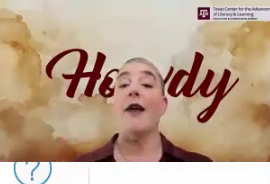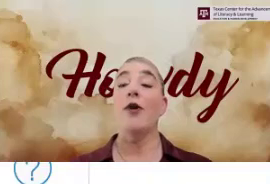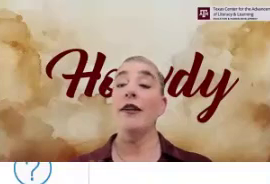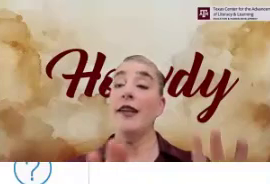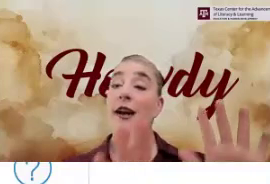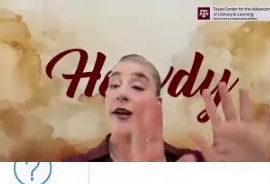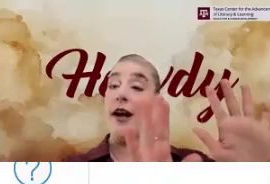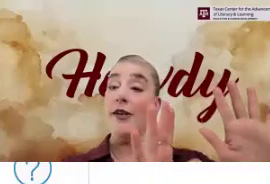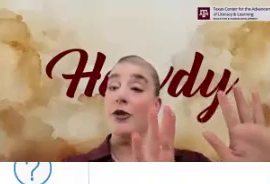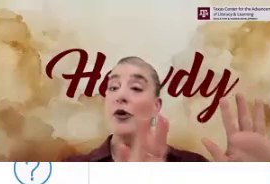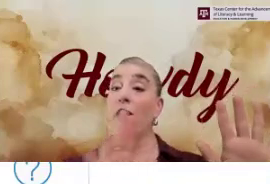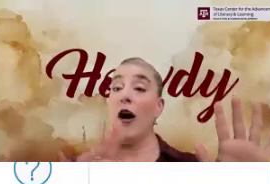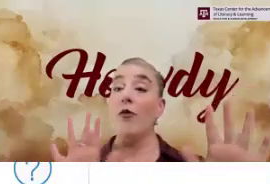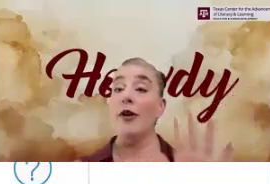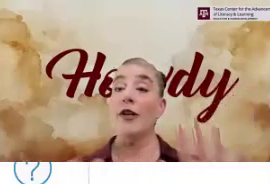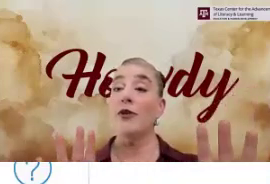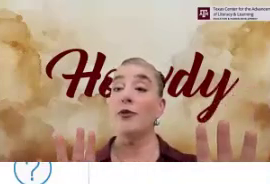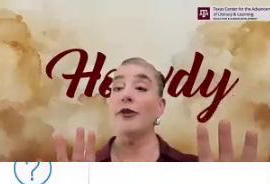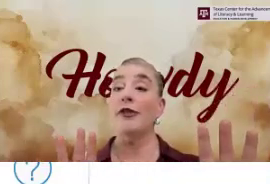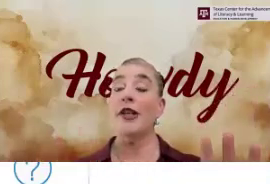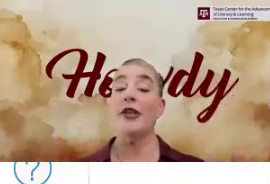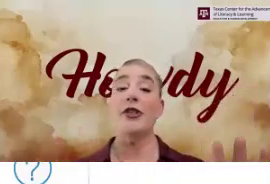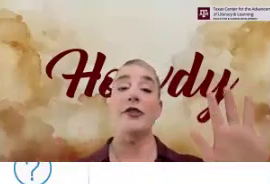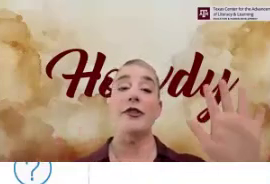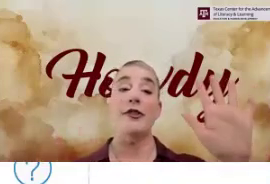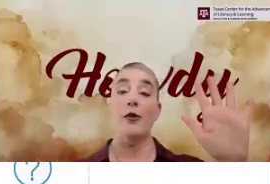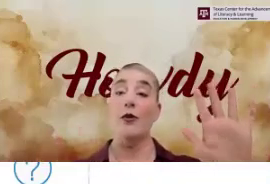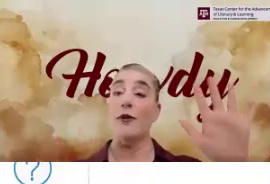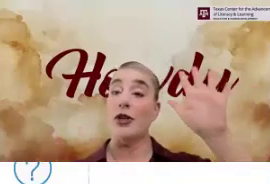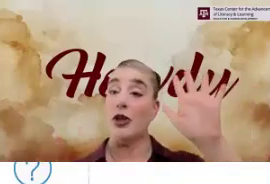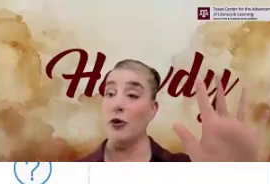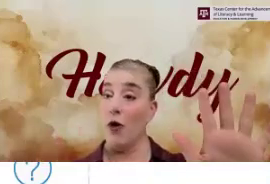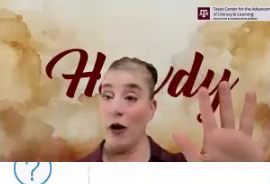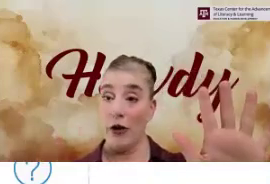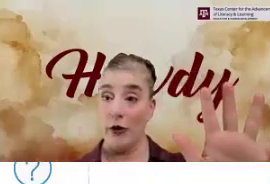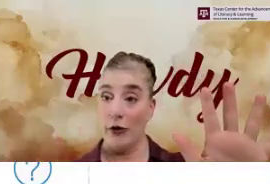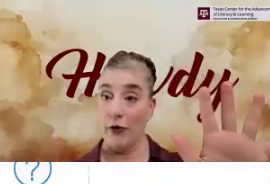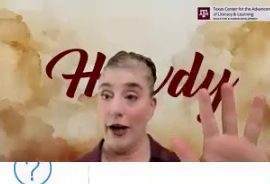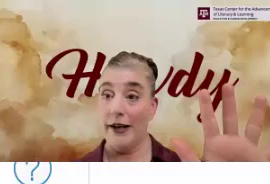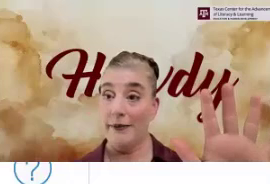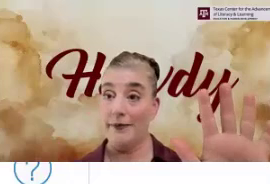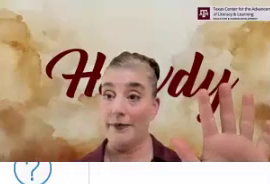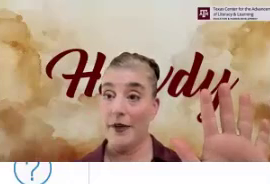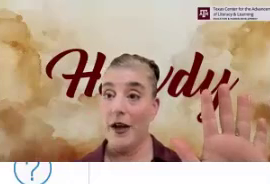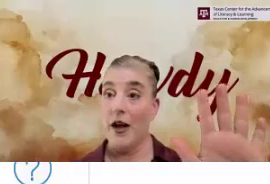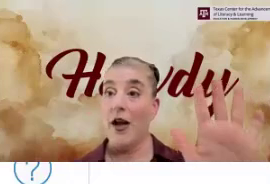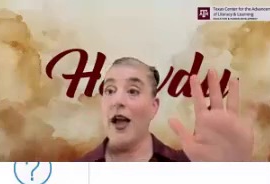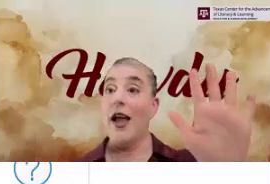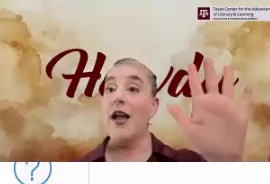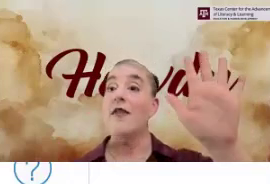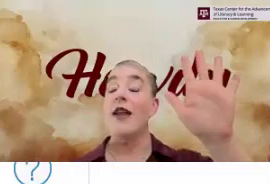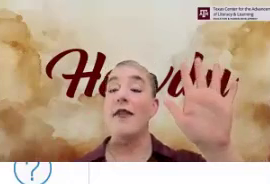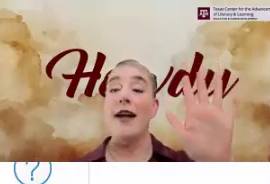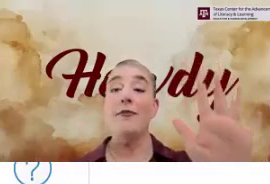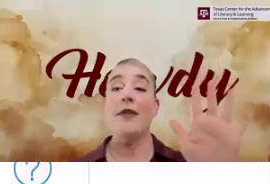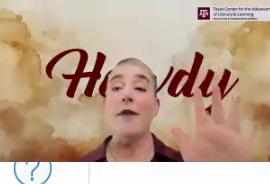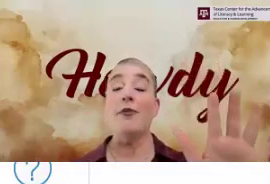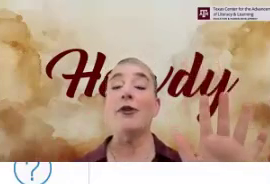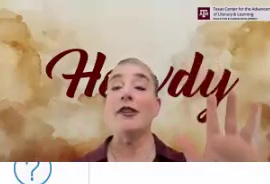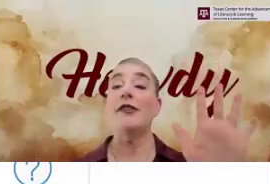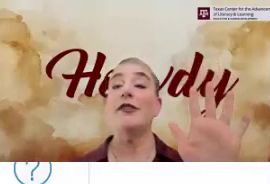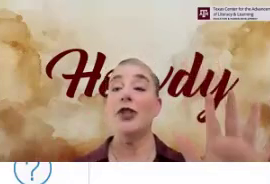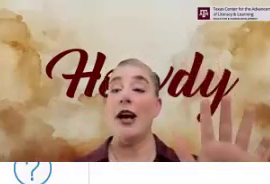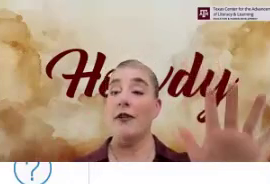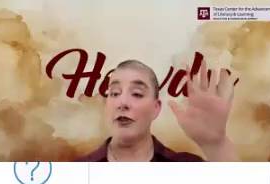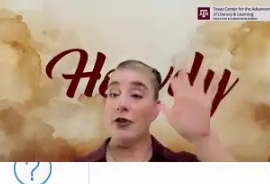hyperlink. And one thing I do a lot when I do presentations is there will be a QR code, right? Now